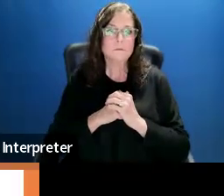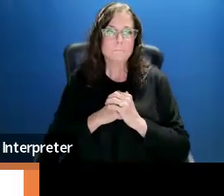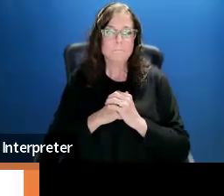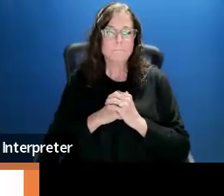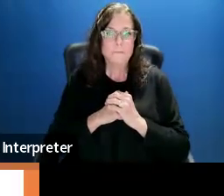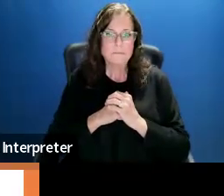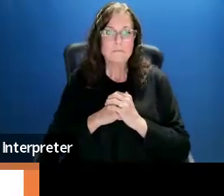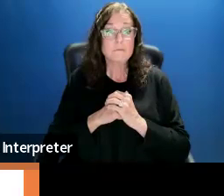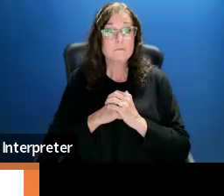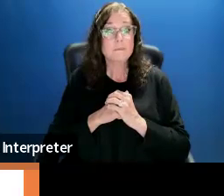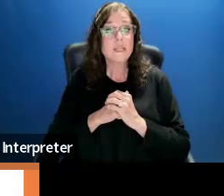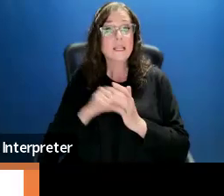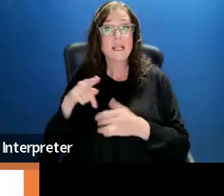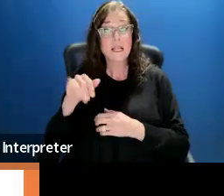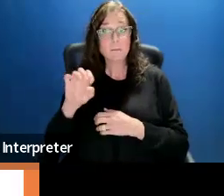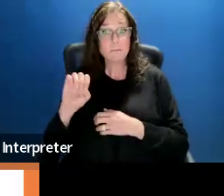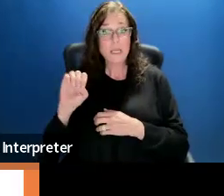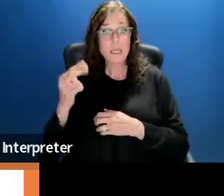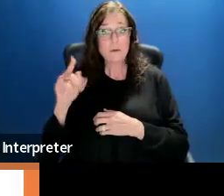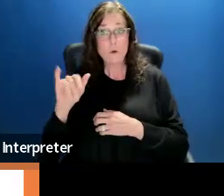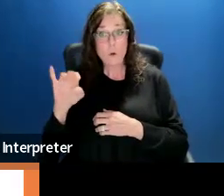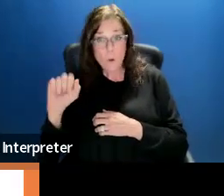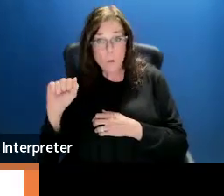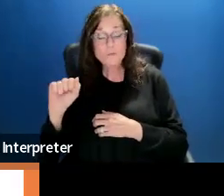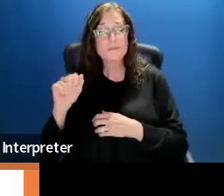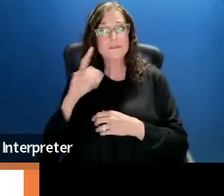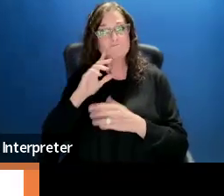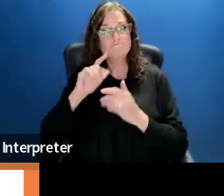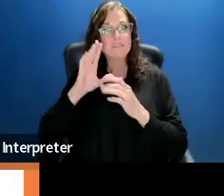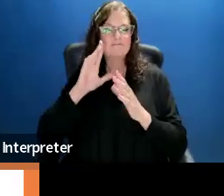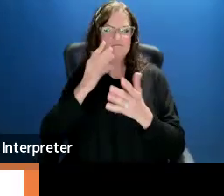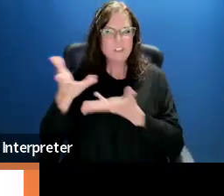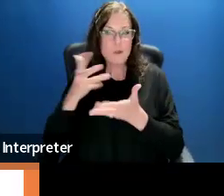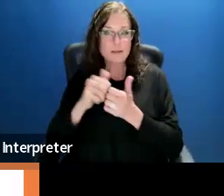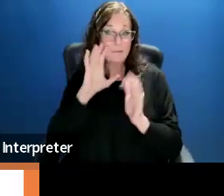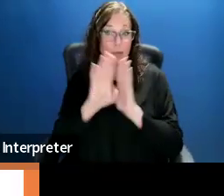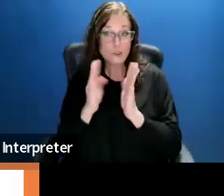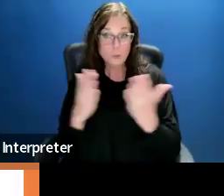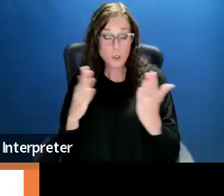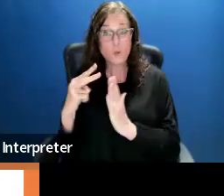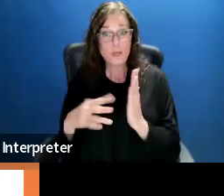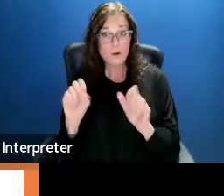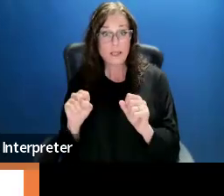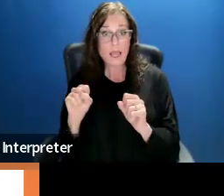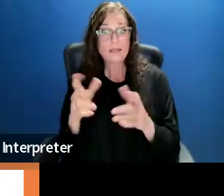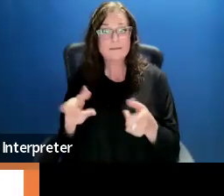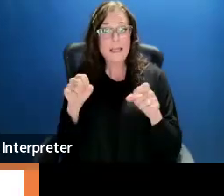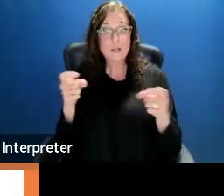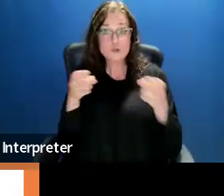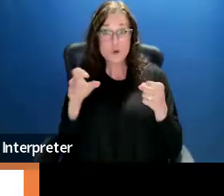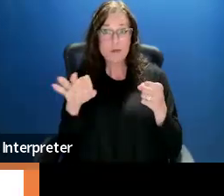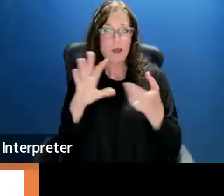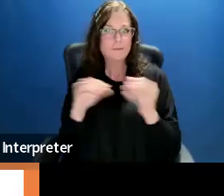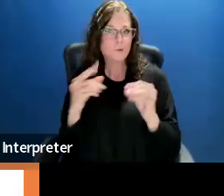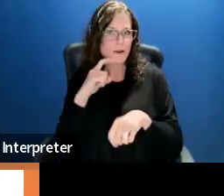Comedian Pete Holmes brings his signature humor to this interactive picture book. where readers can take control of